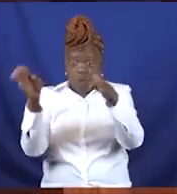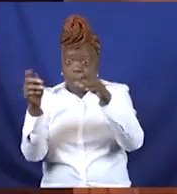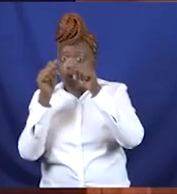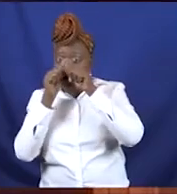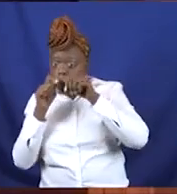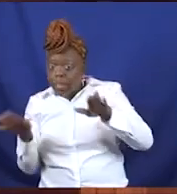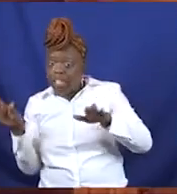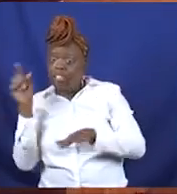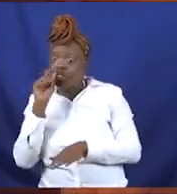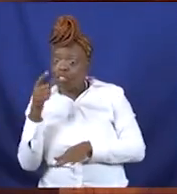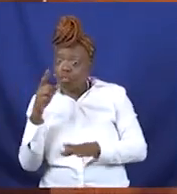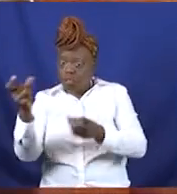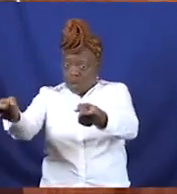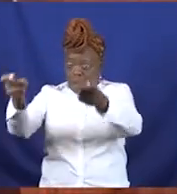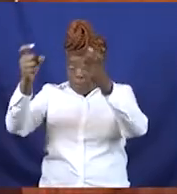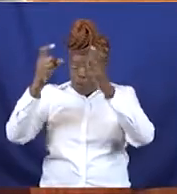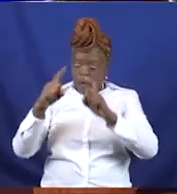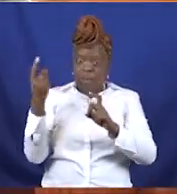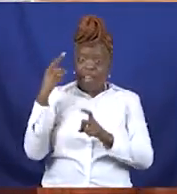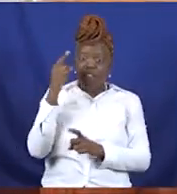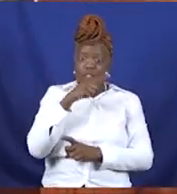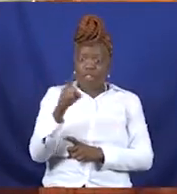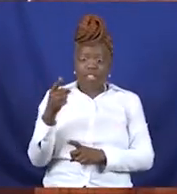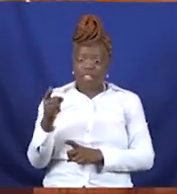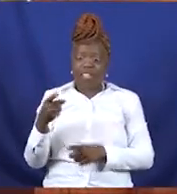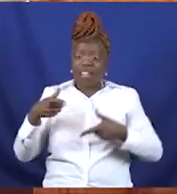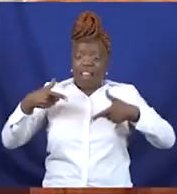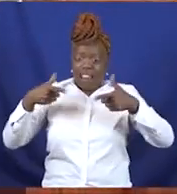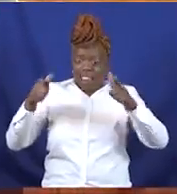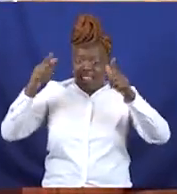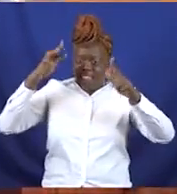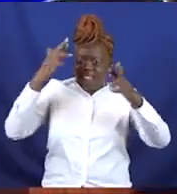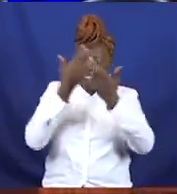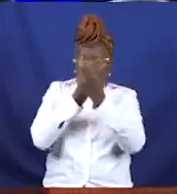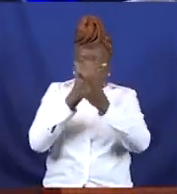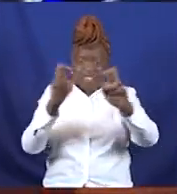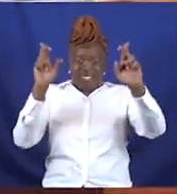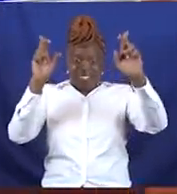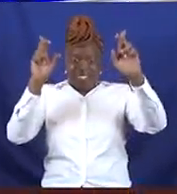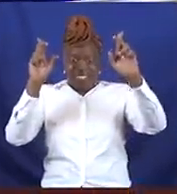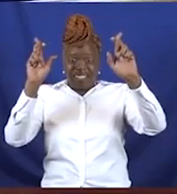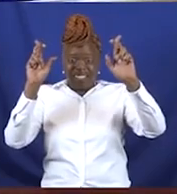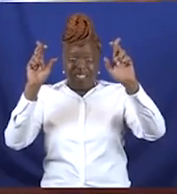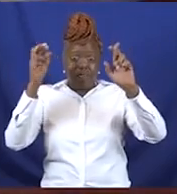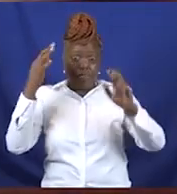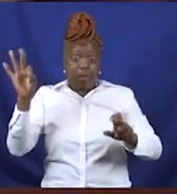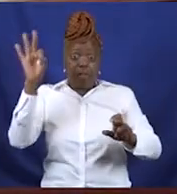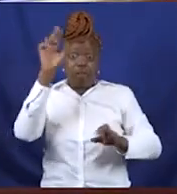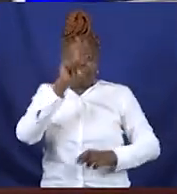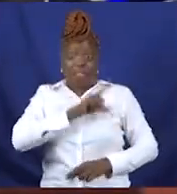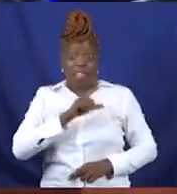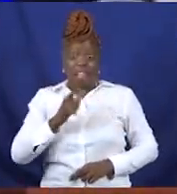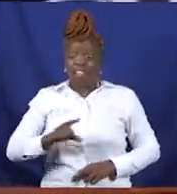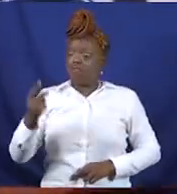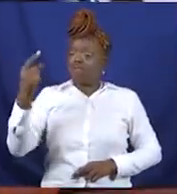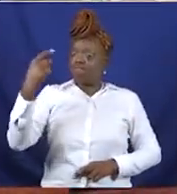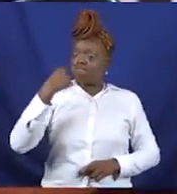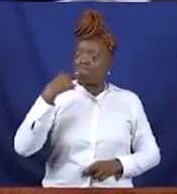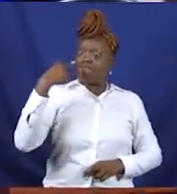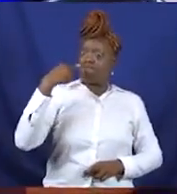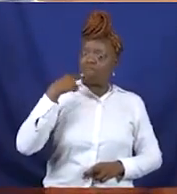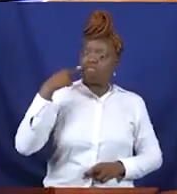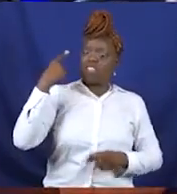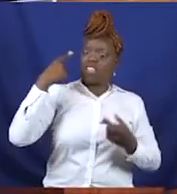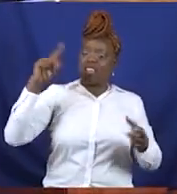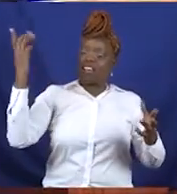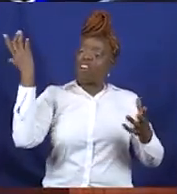open doors for you? Won't he provide for you? Then let the redeemed of the Lord